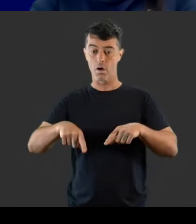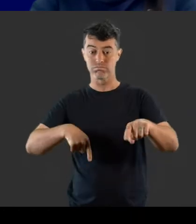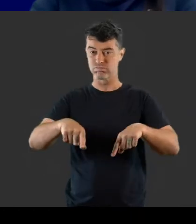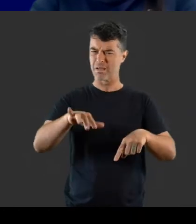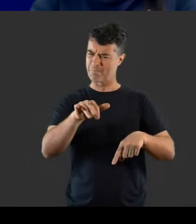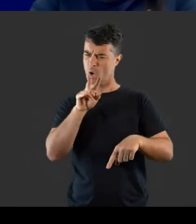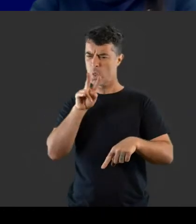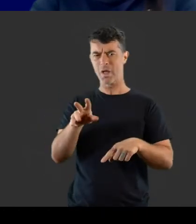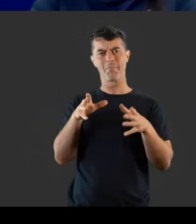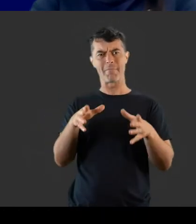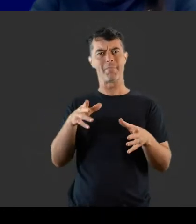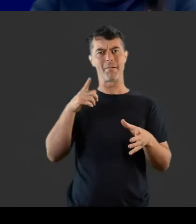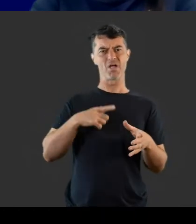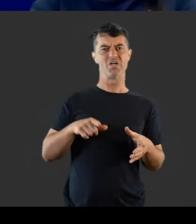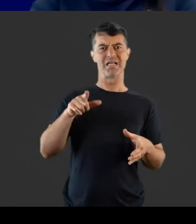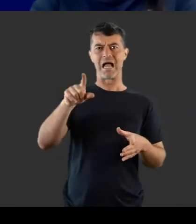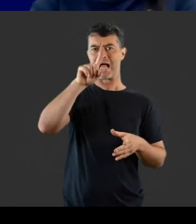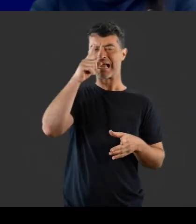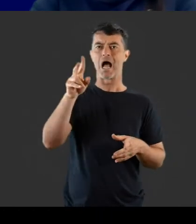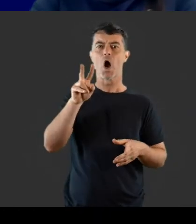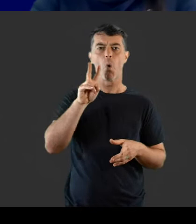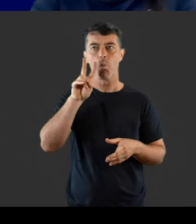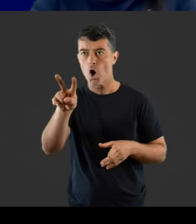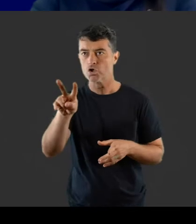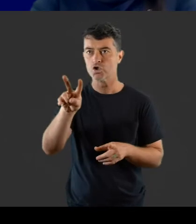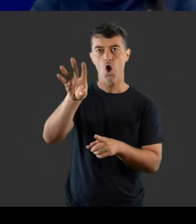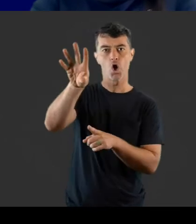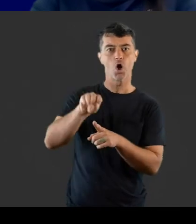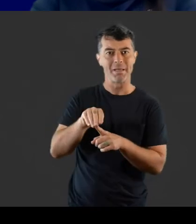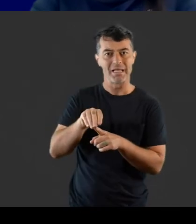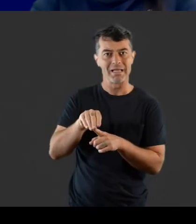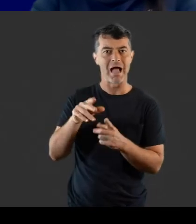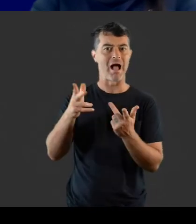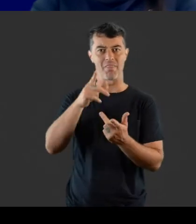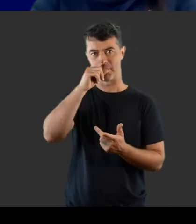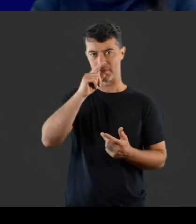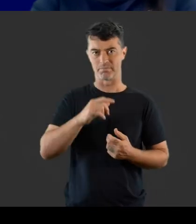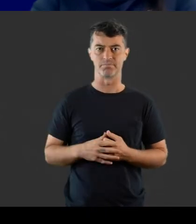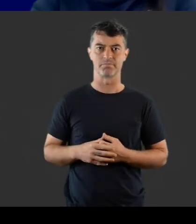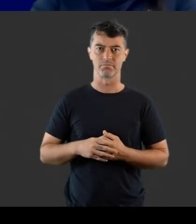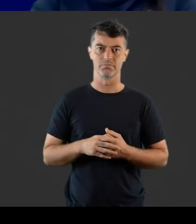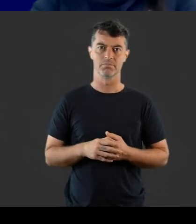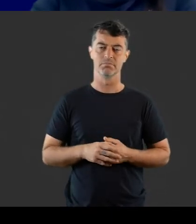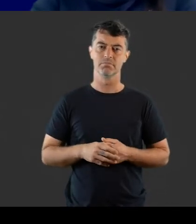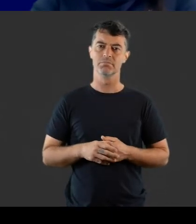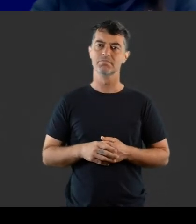gait may also be unusual, as they are not able to watch and copy the gaits of others.